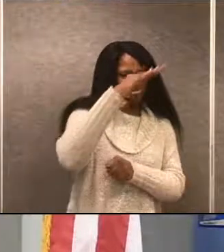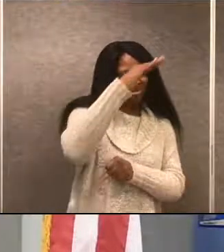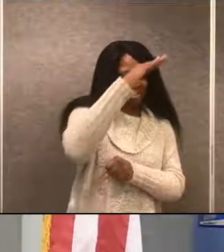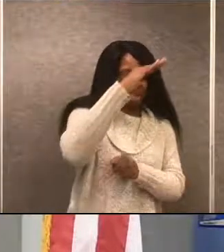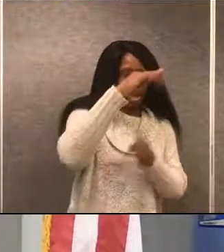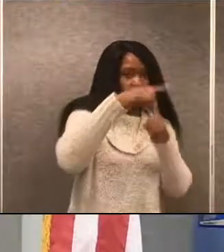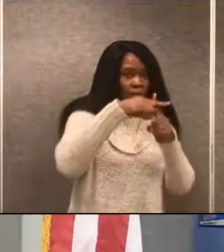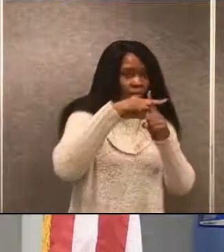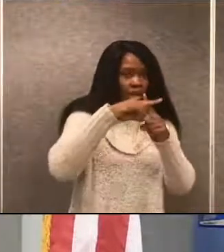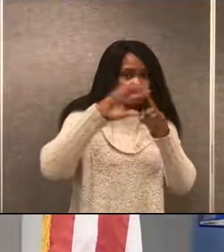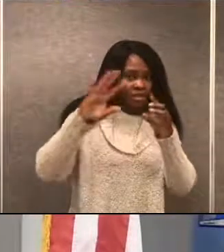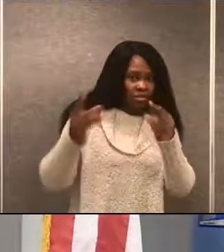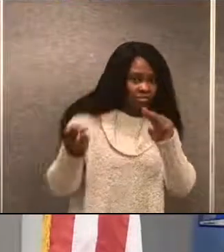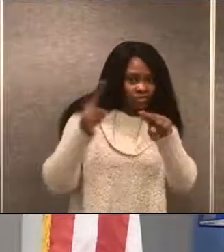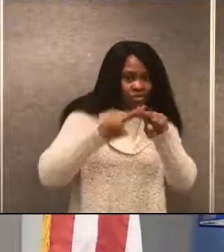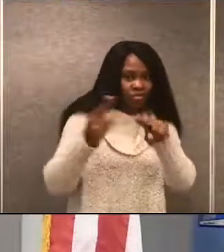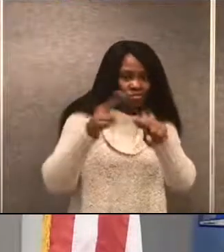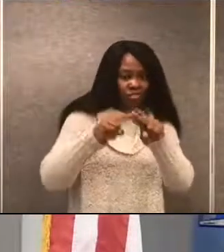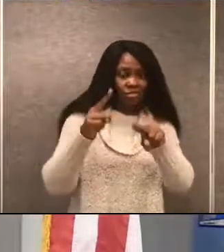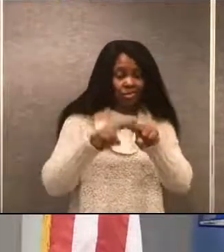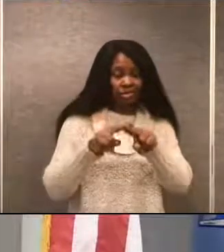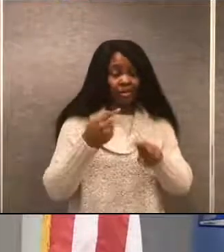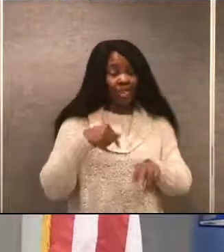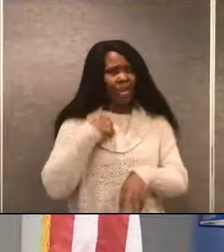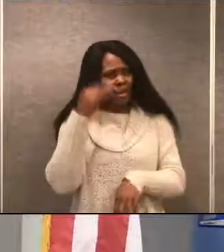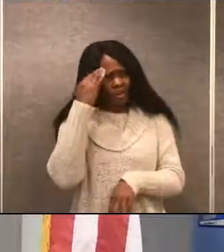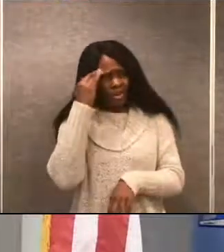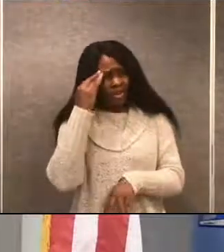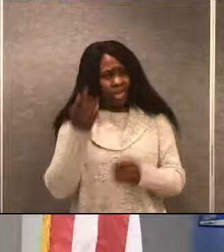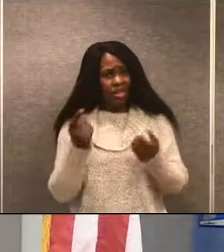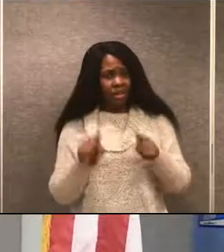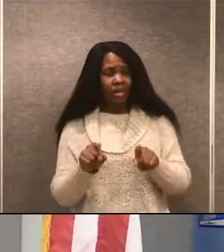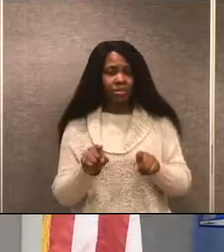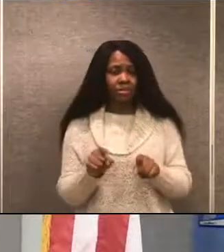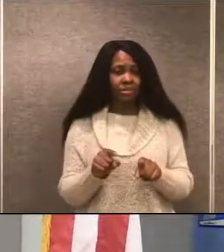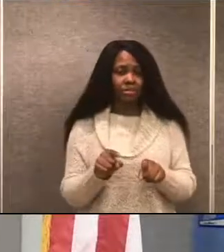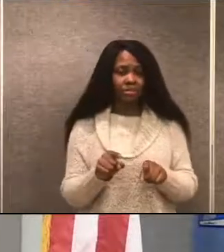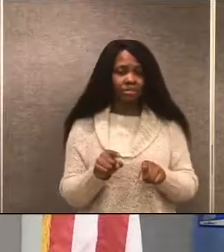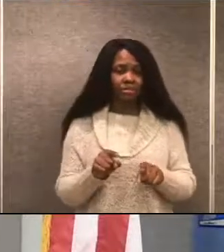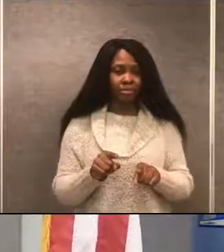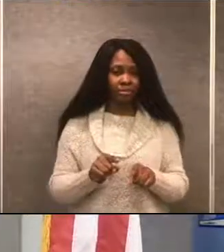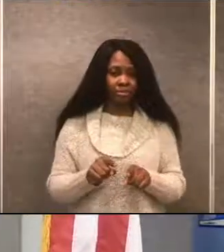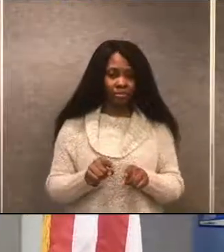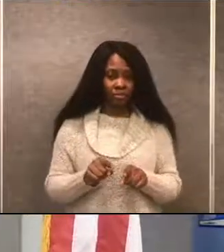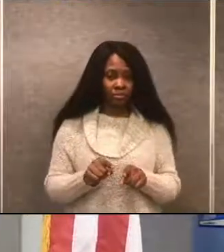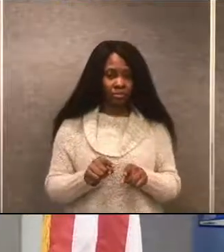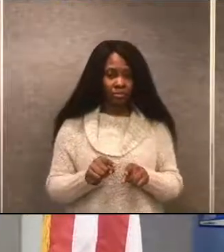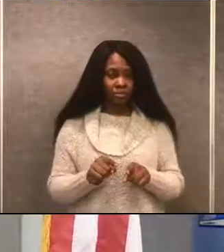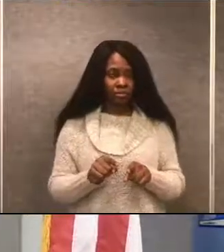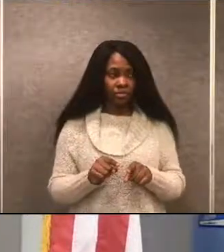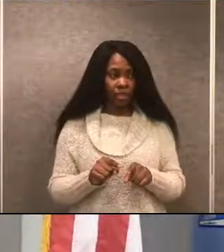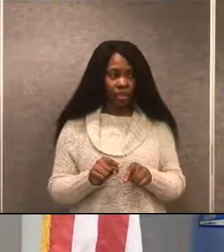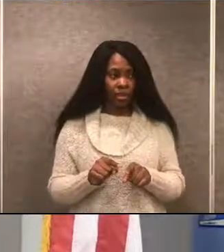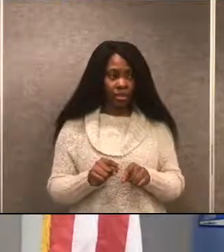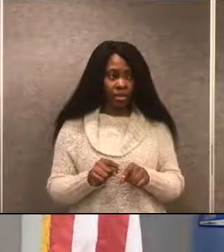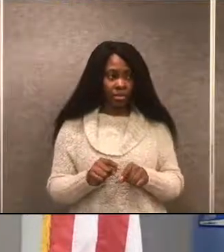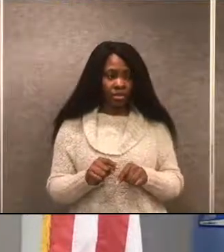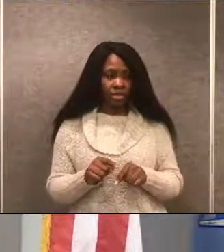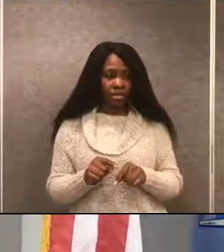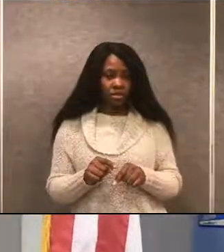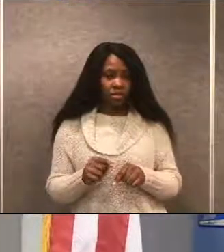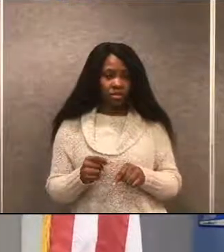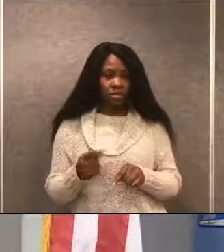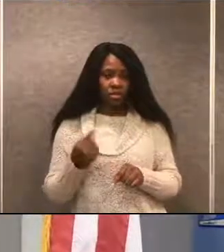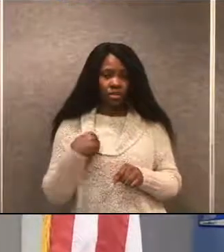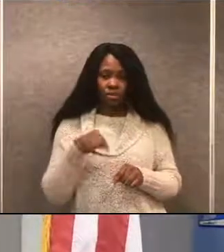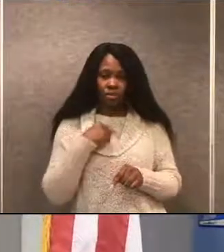cases come this time, with flu season and some other factors being present, and